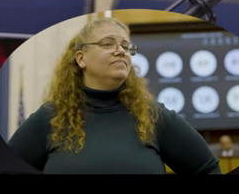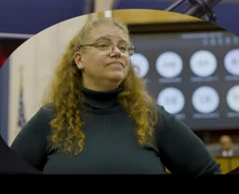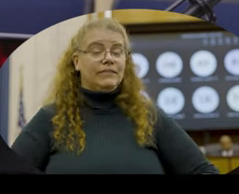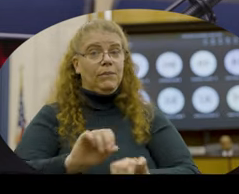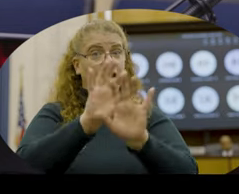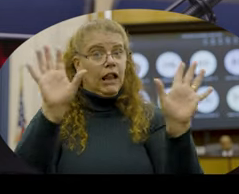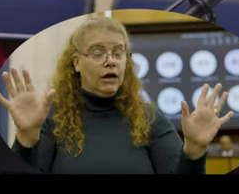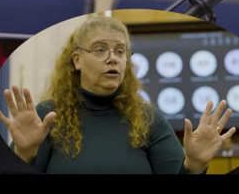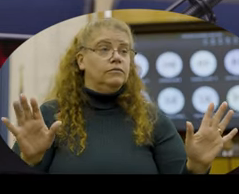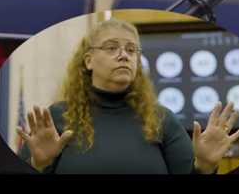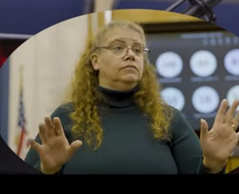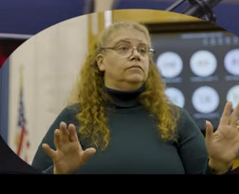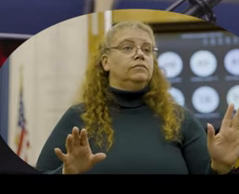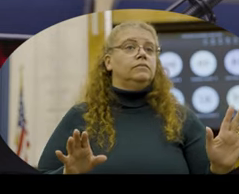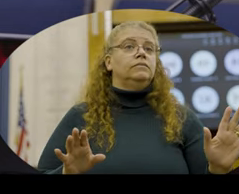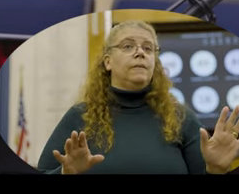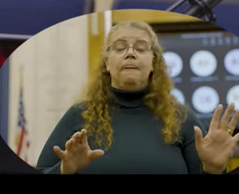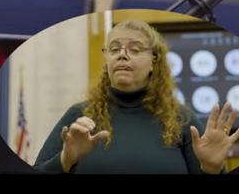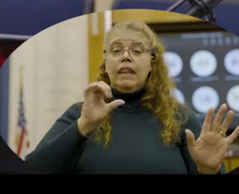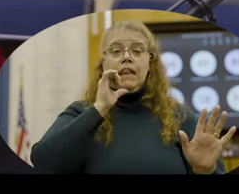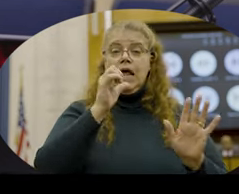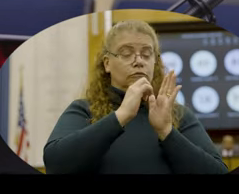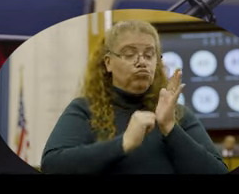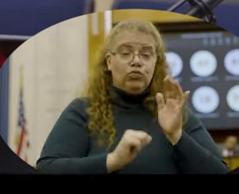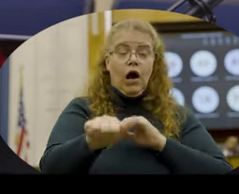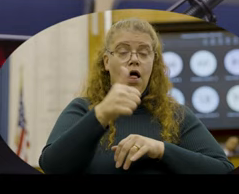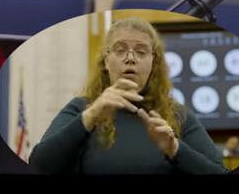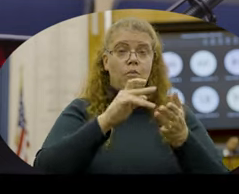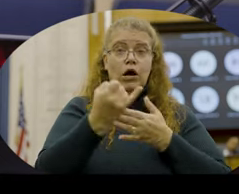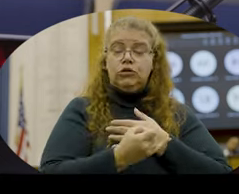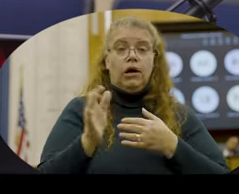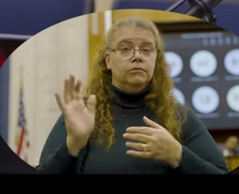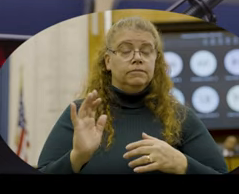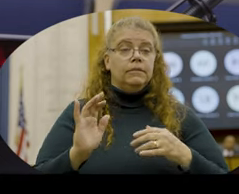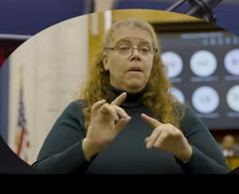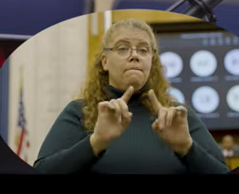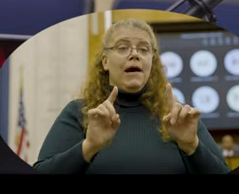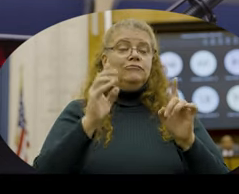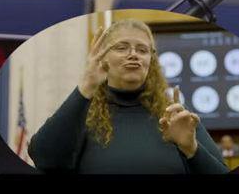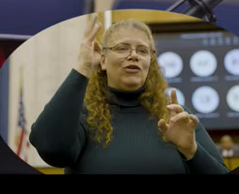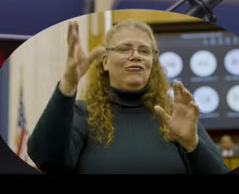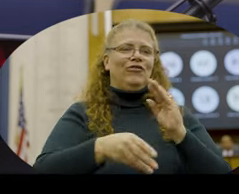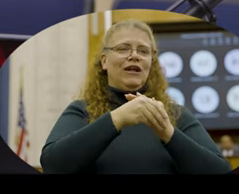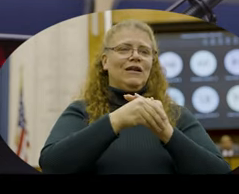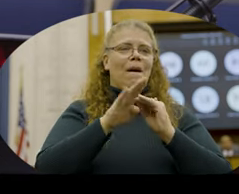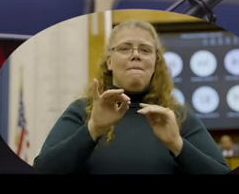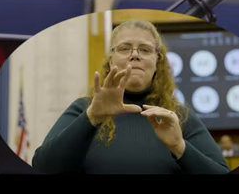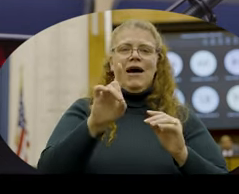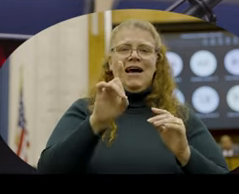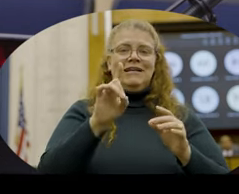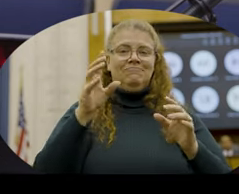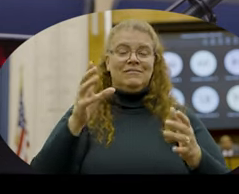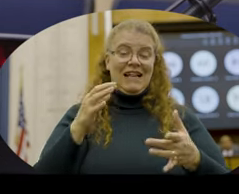million in school capital maintenance so RPS can make critical enhancements to our existing schools. Additionally, To